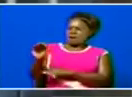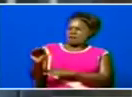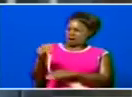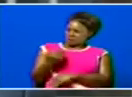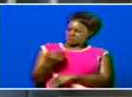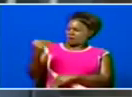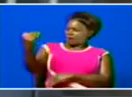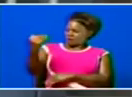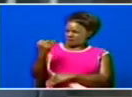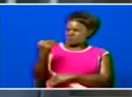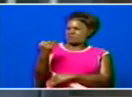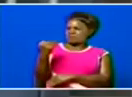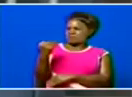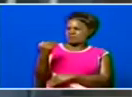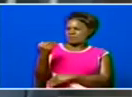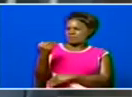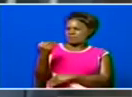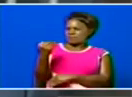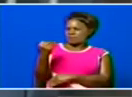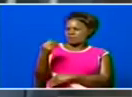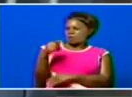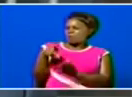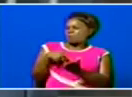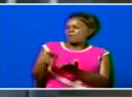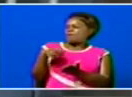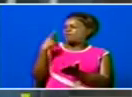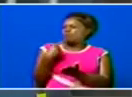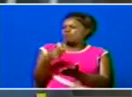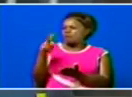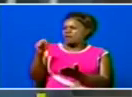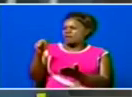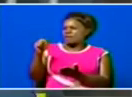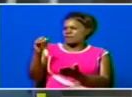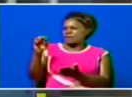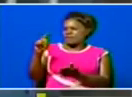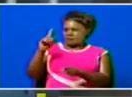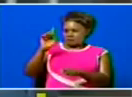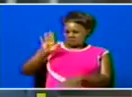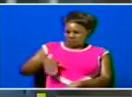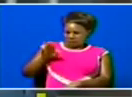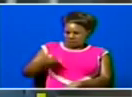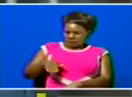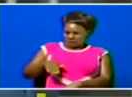ourselves, who is covering ANC services? Where a mother gets